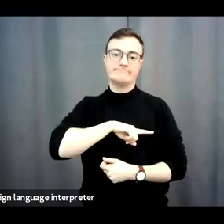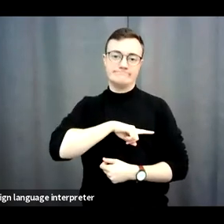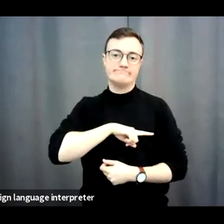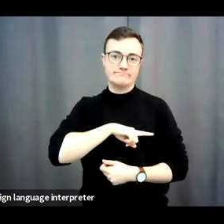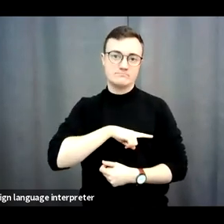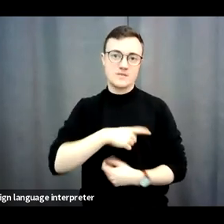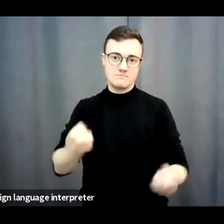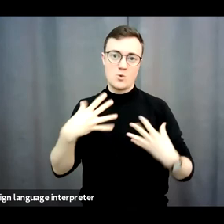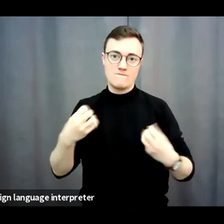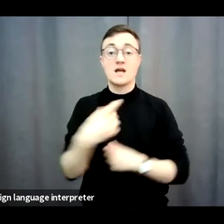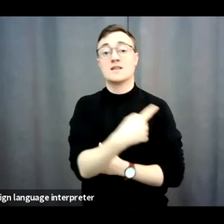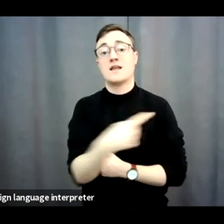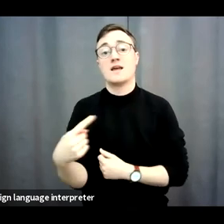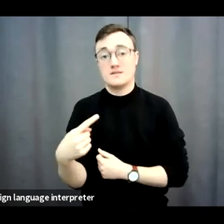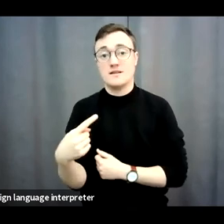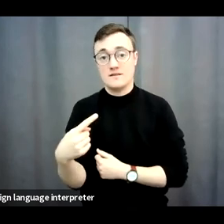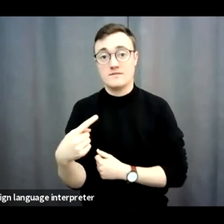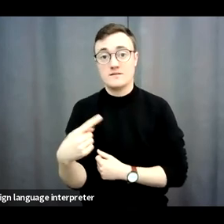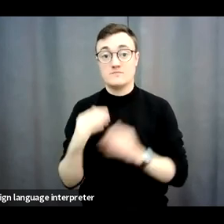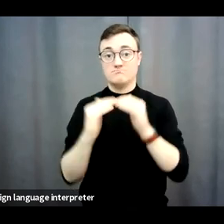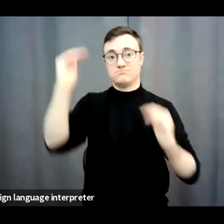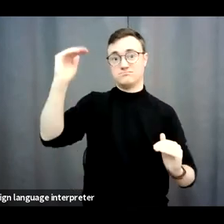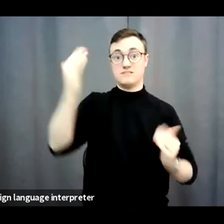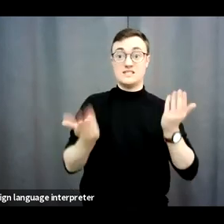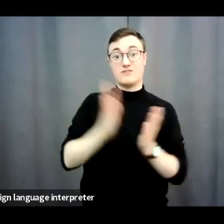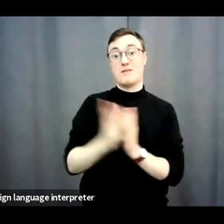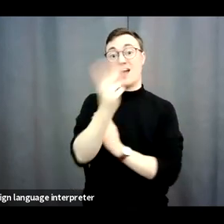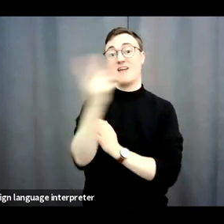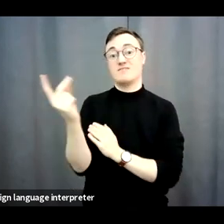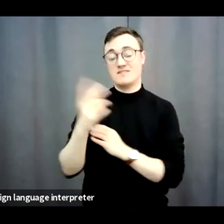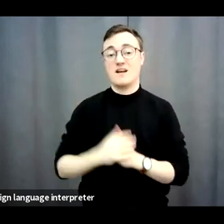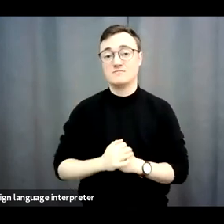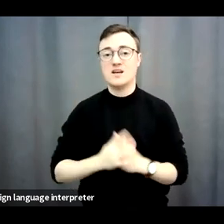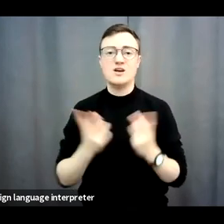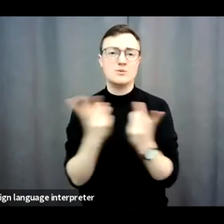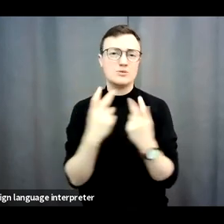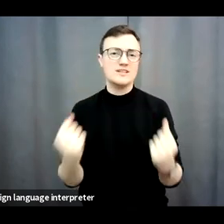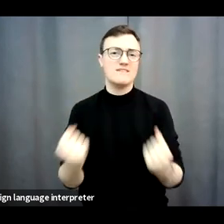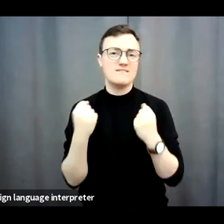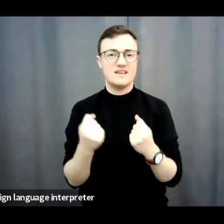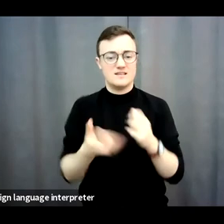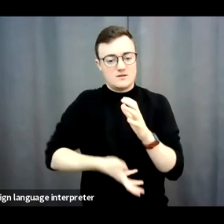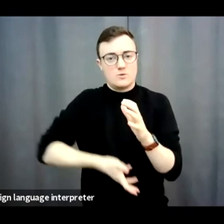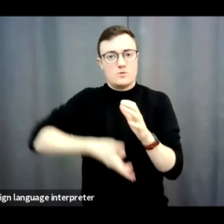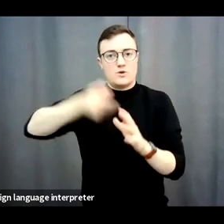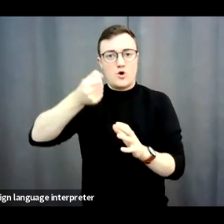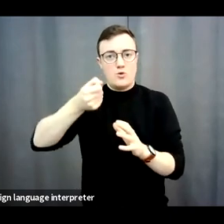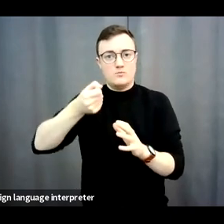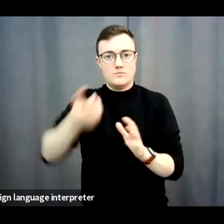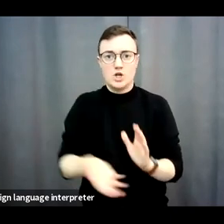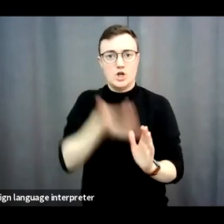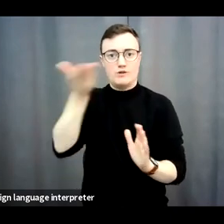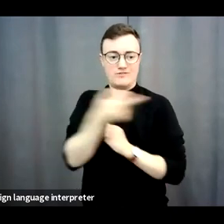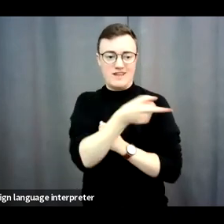affected negatively on the pandemic. And so it's important to listen to those groups who are impacted